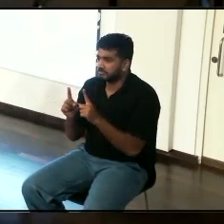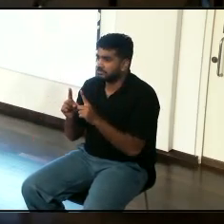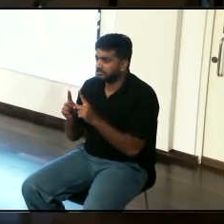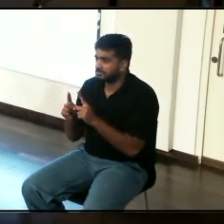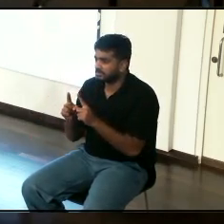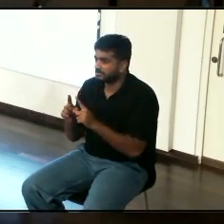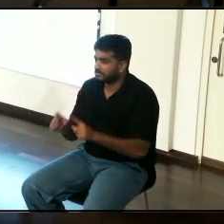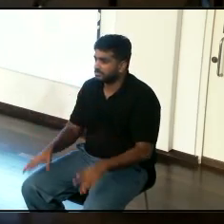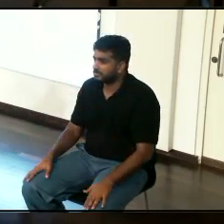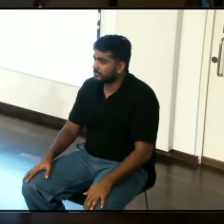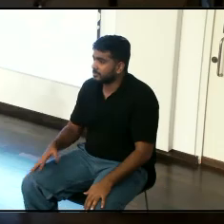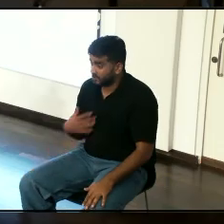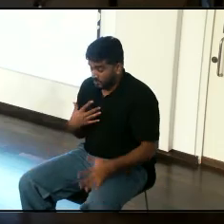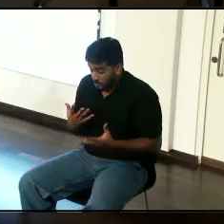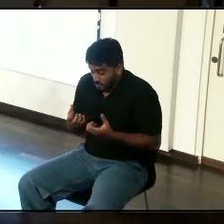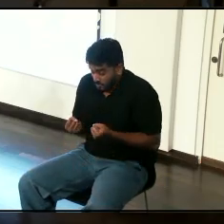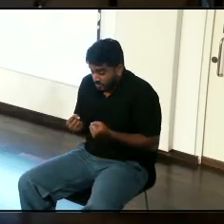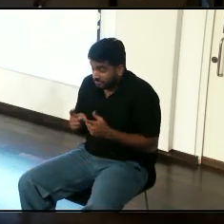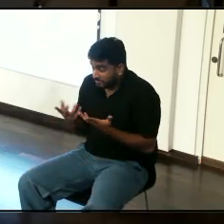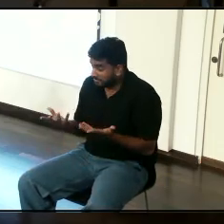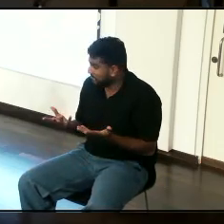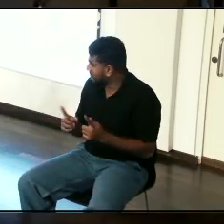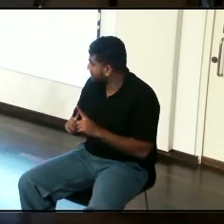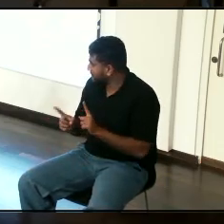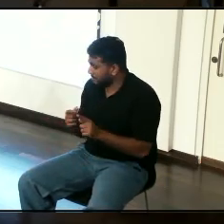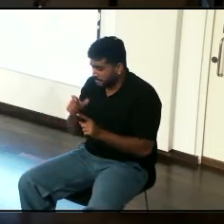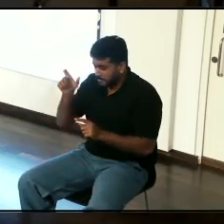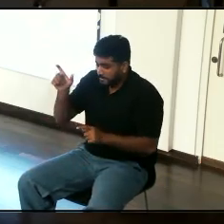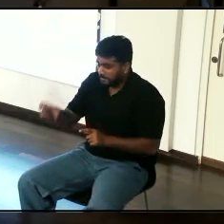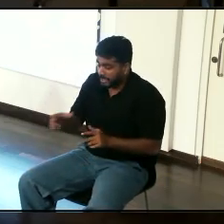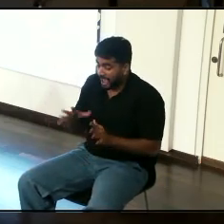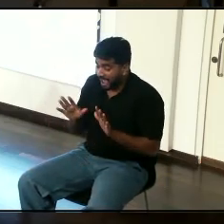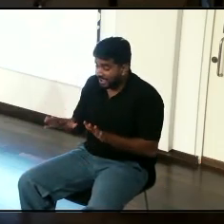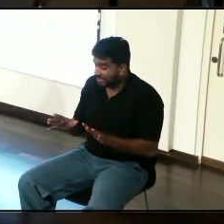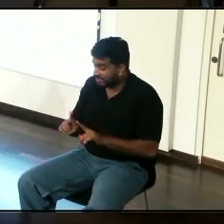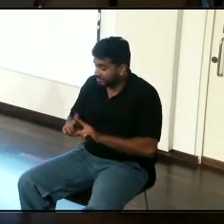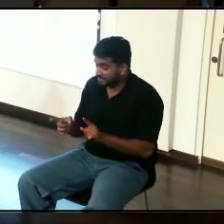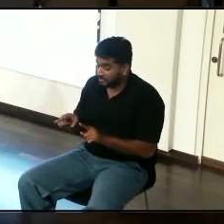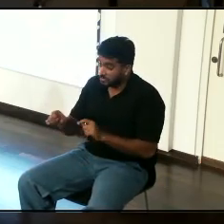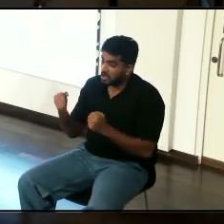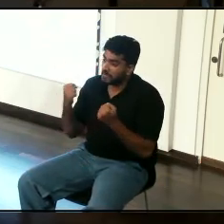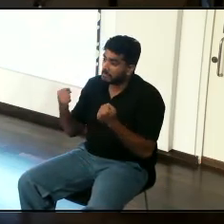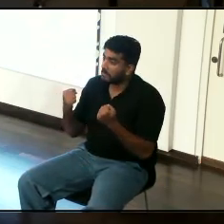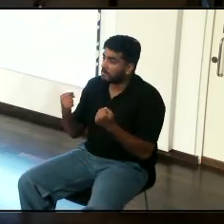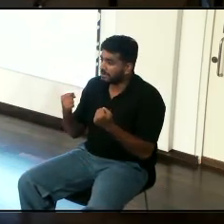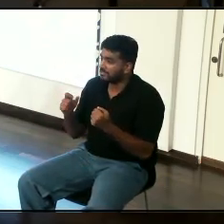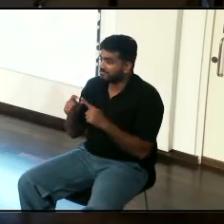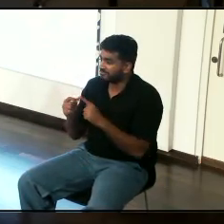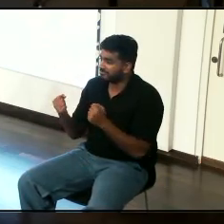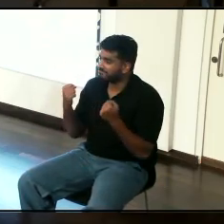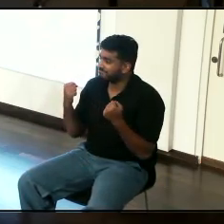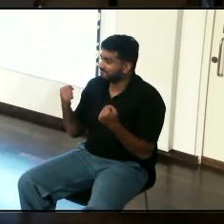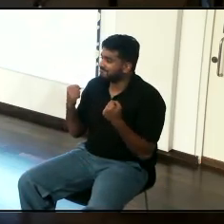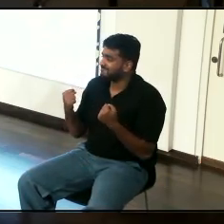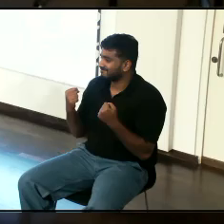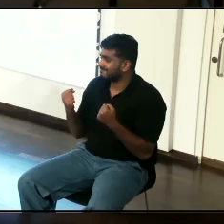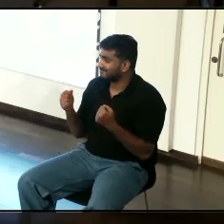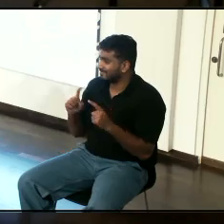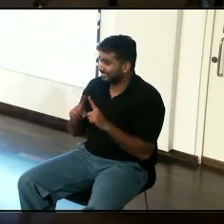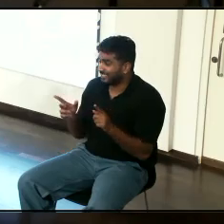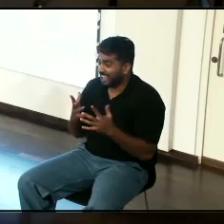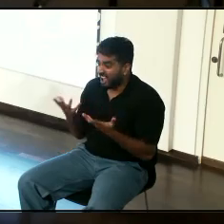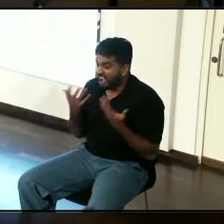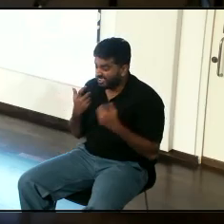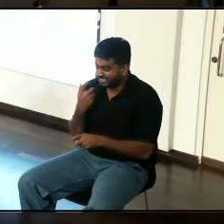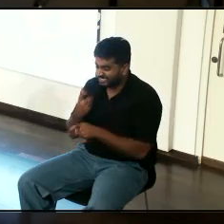you want to get something, Yes. but the person who has that has this power. And, it can be hard